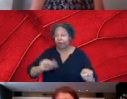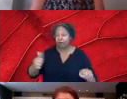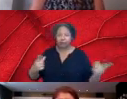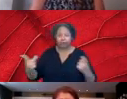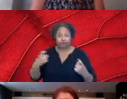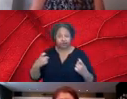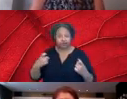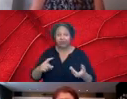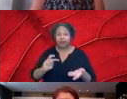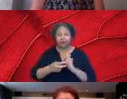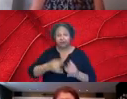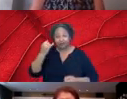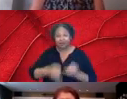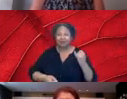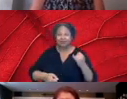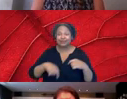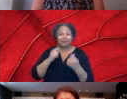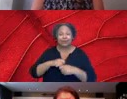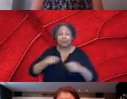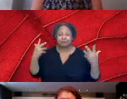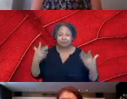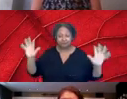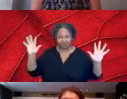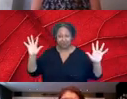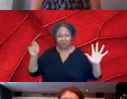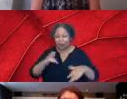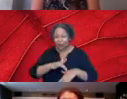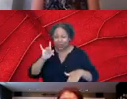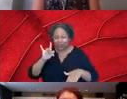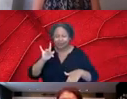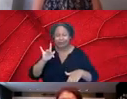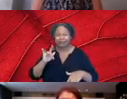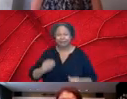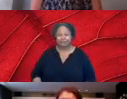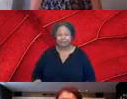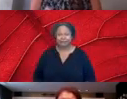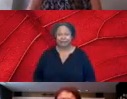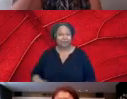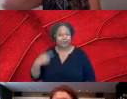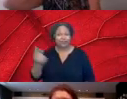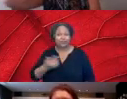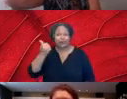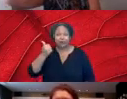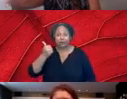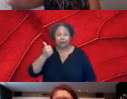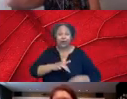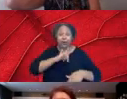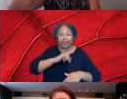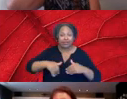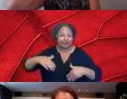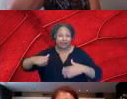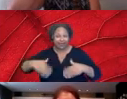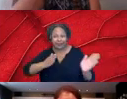think with that, I think we're done a little bit early, which is always better than running over time.